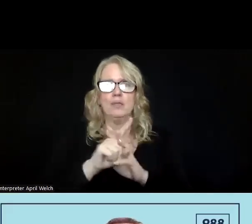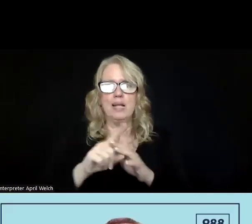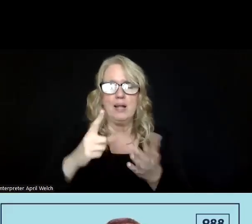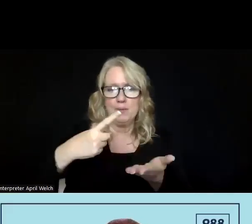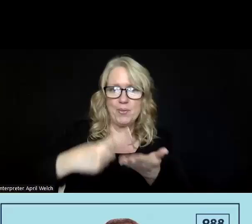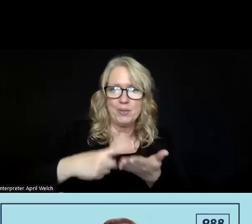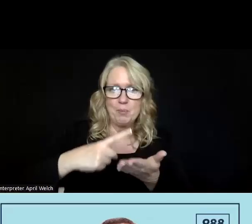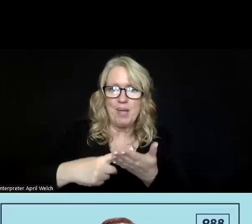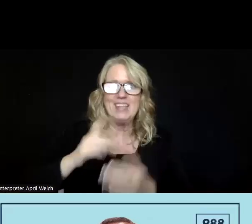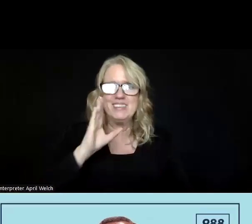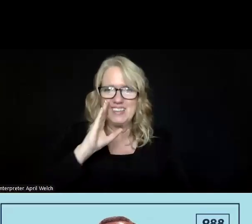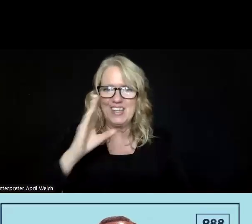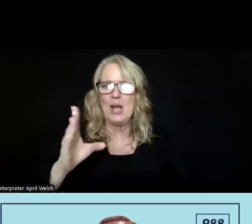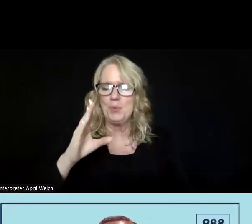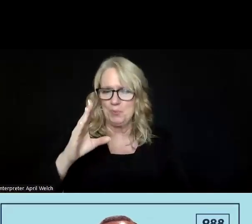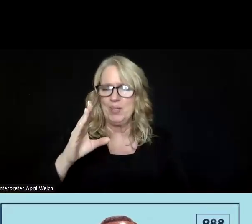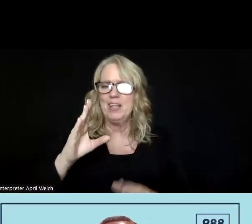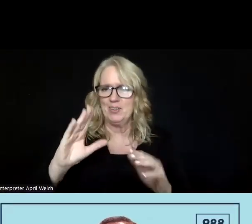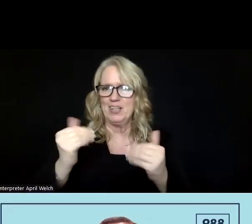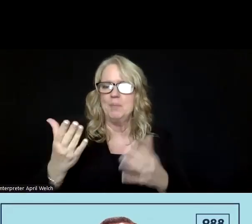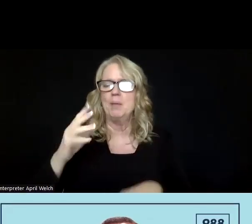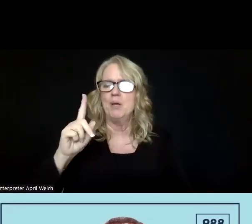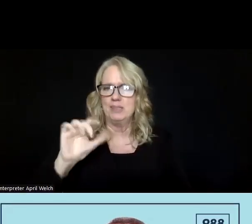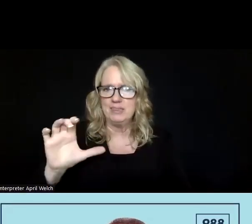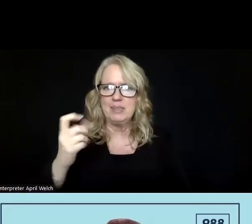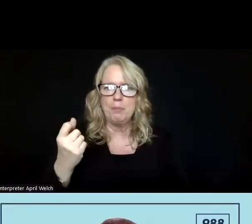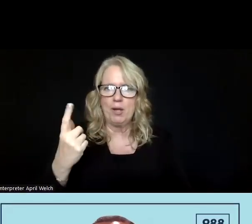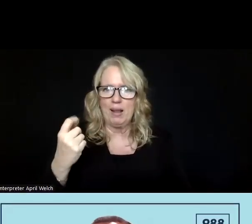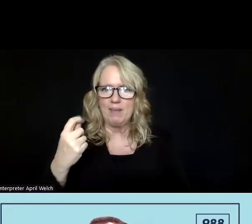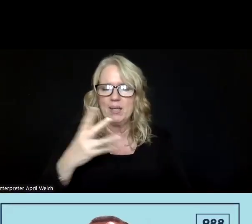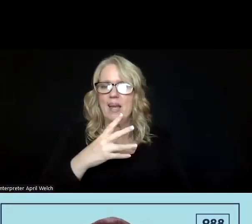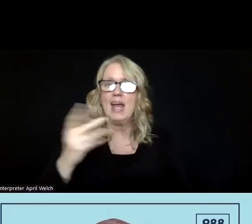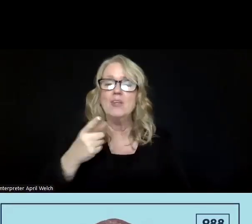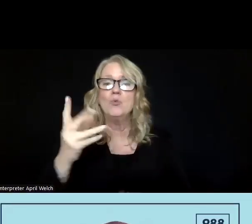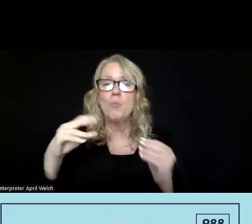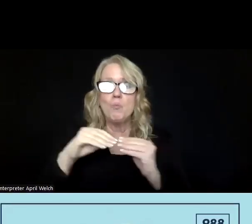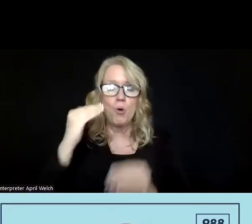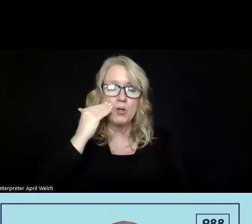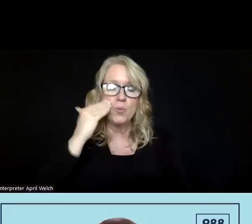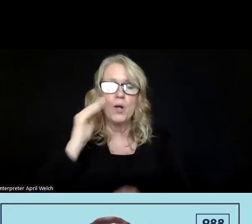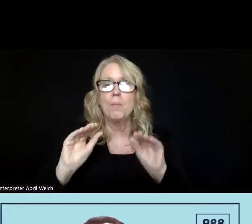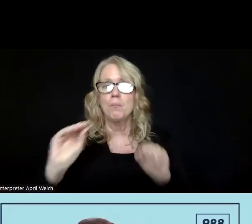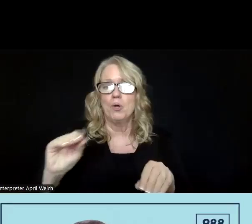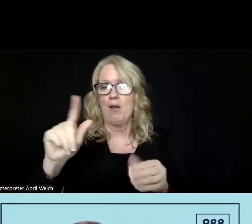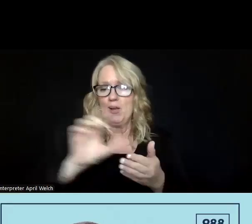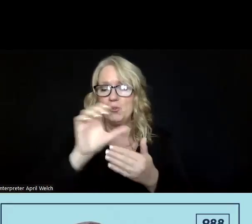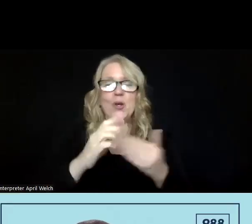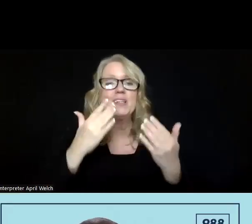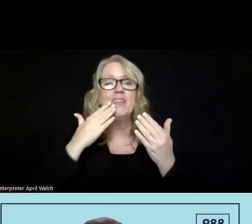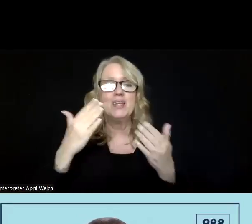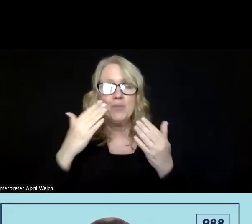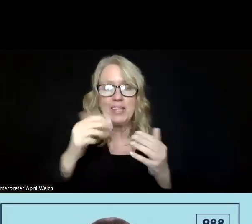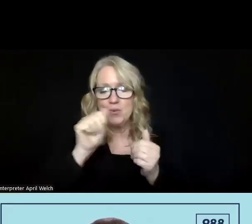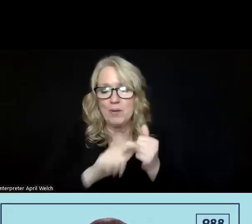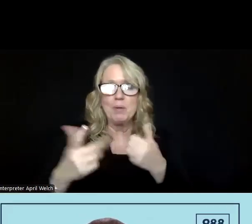debates that are going to be coming up on December 11th. And just to make you aware, put it on your calendar. So thank you, everyone, for